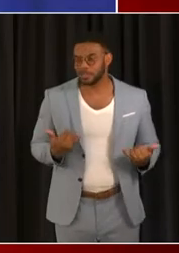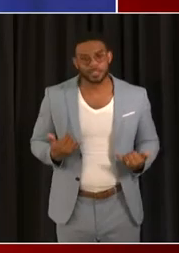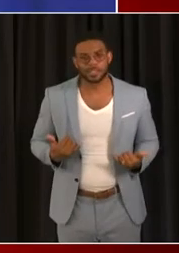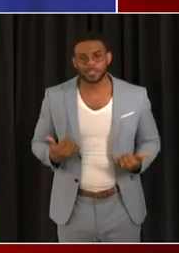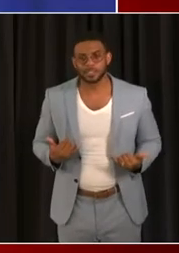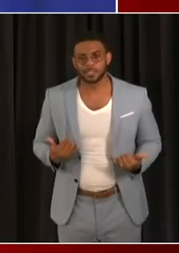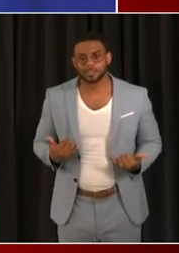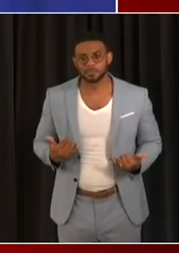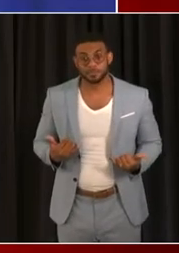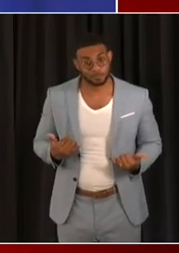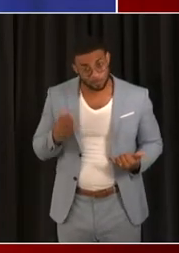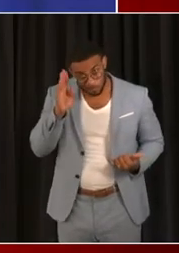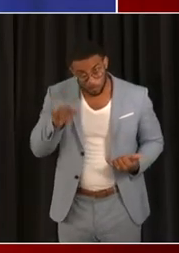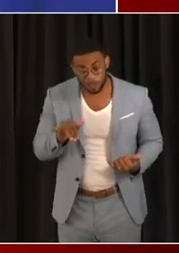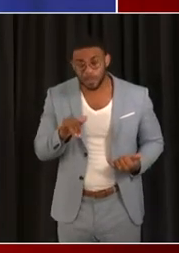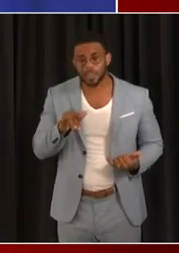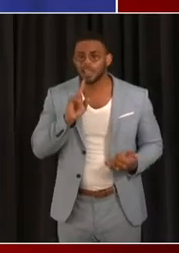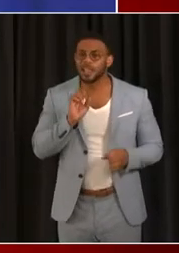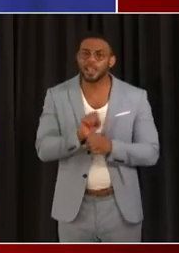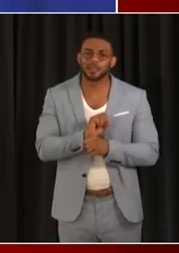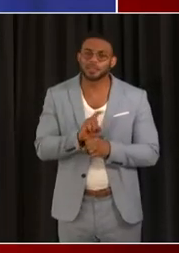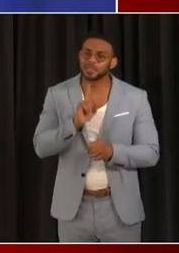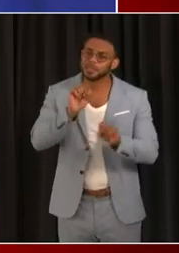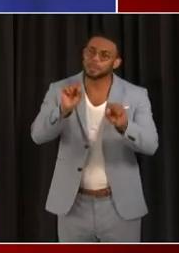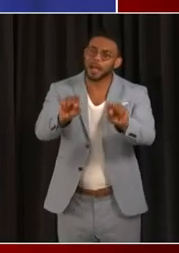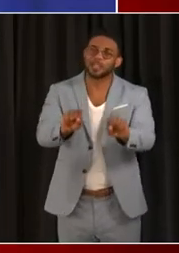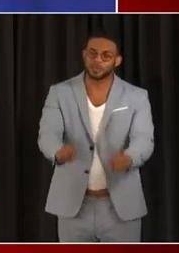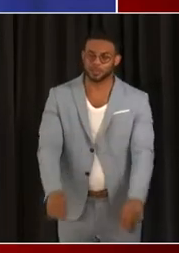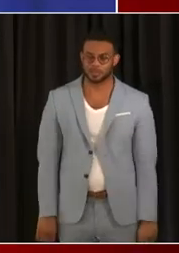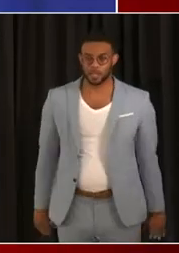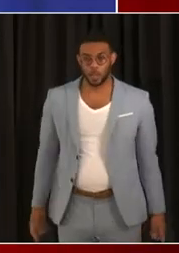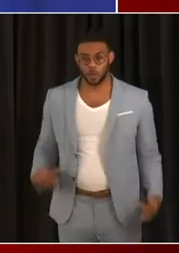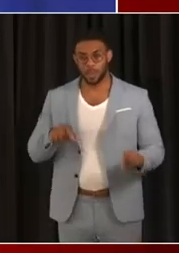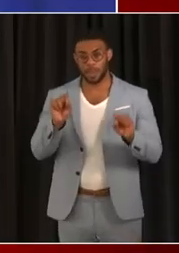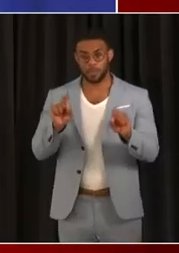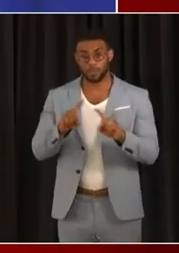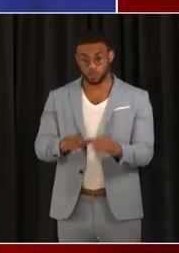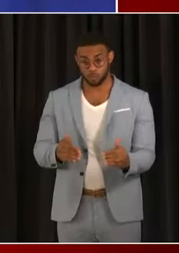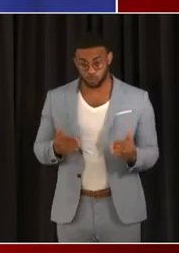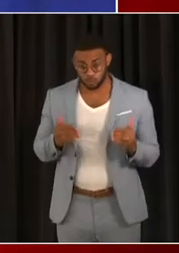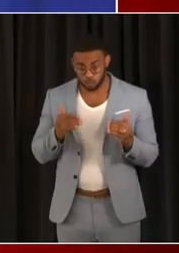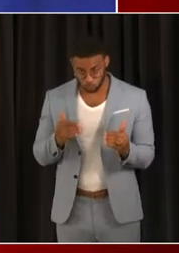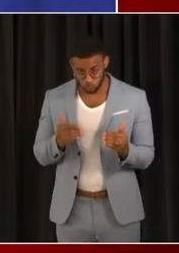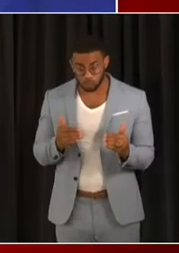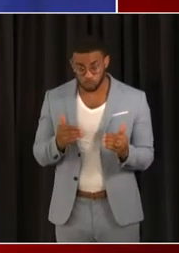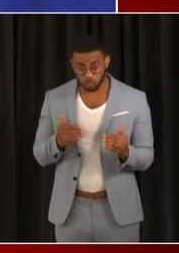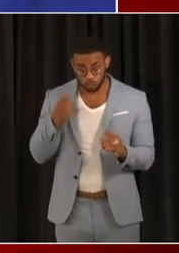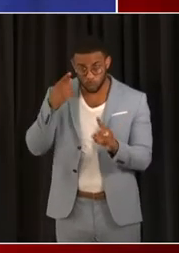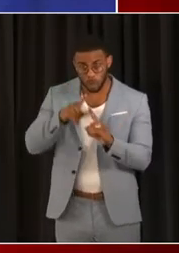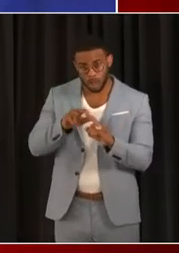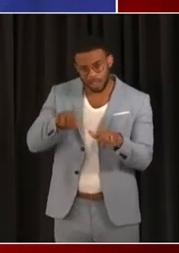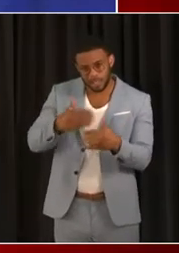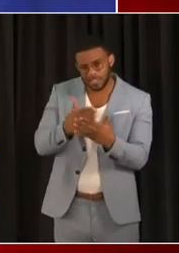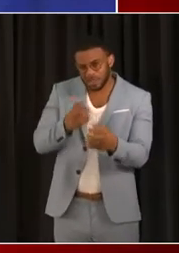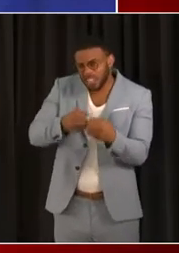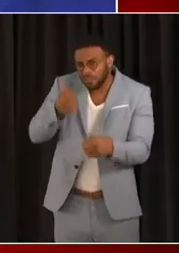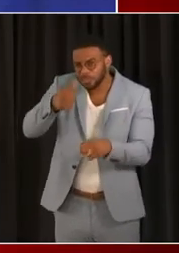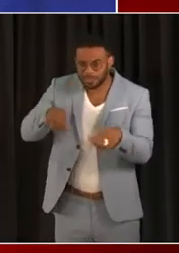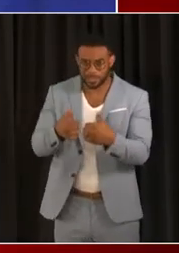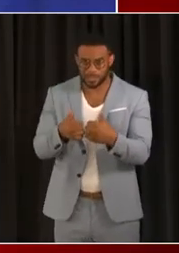beyond today, and know that absolutely it is possible that we are able to move the needle on these challenges, on